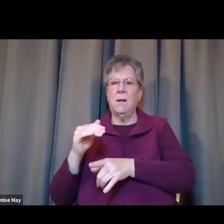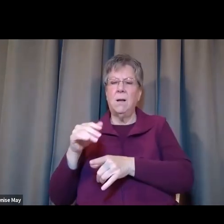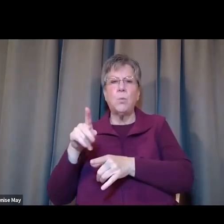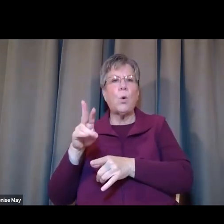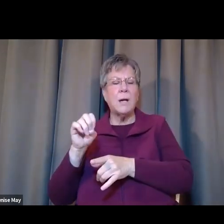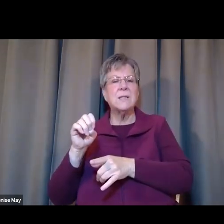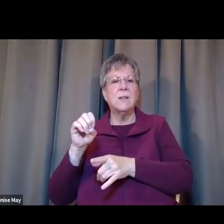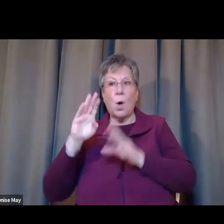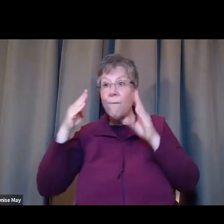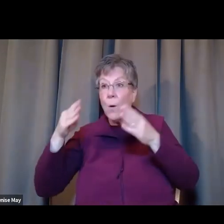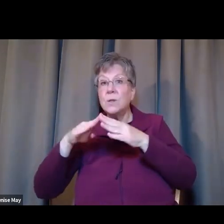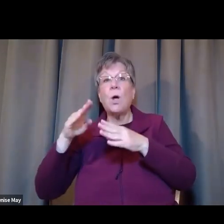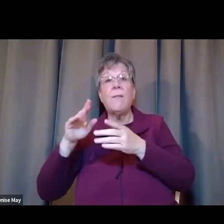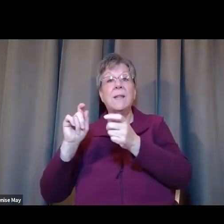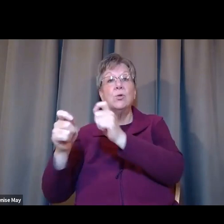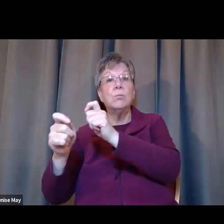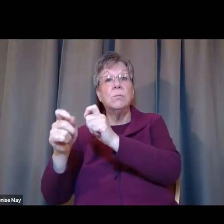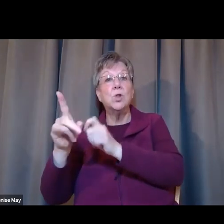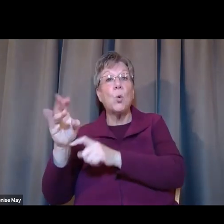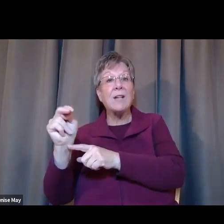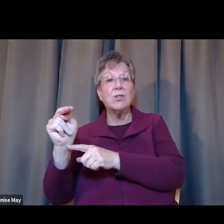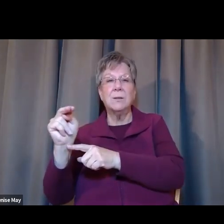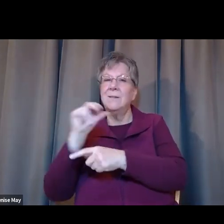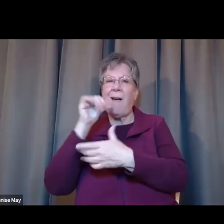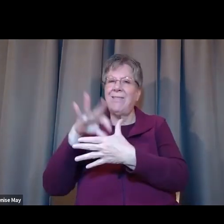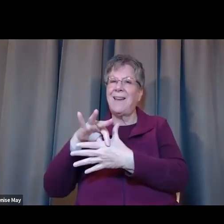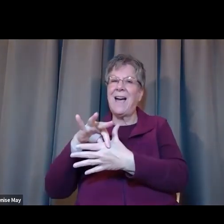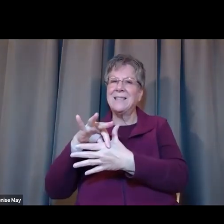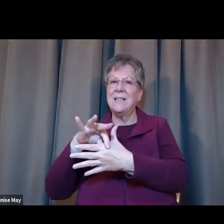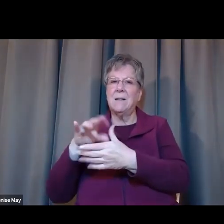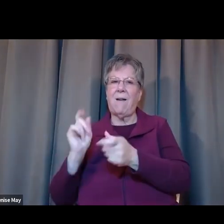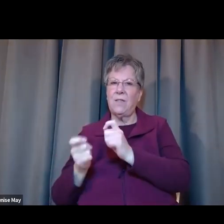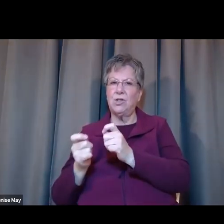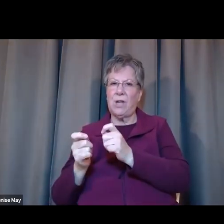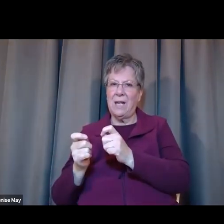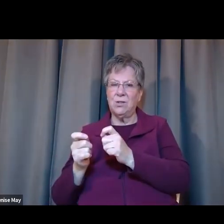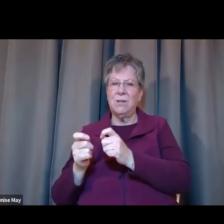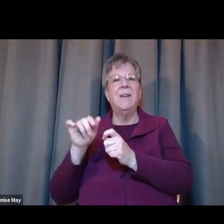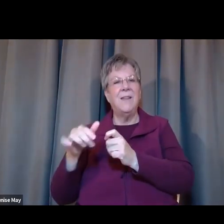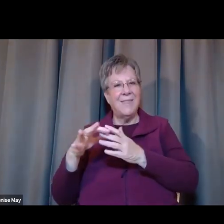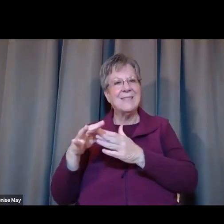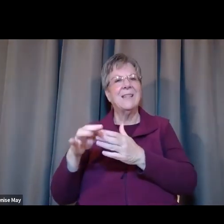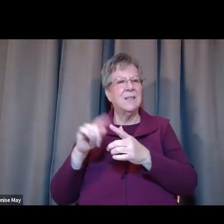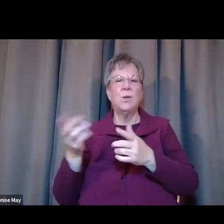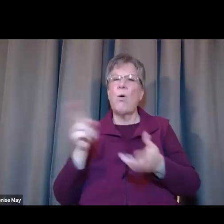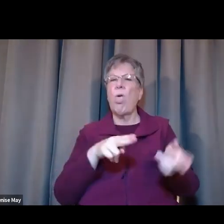change, and I think conservatives are more often focused on the content of the change. And this leads to talking past each